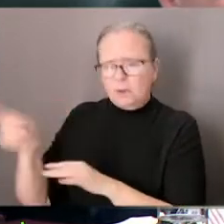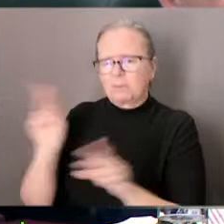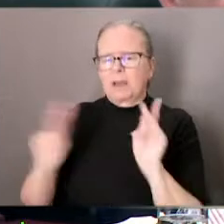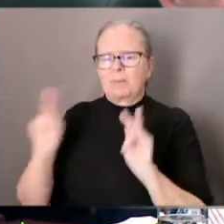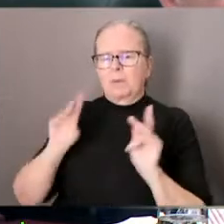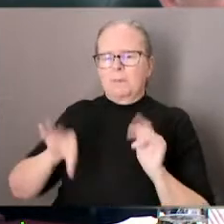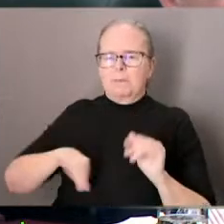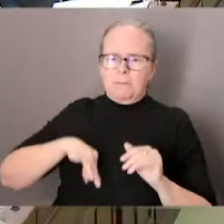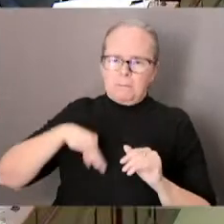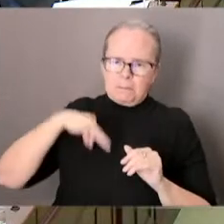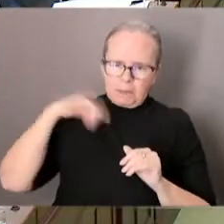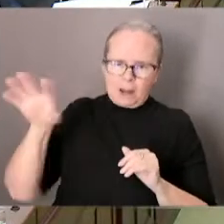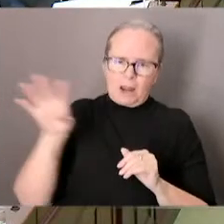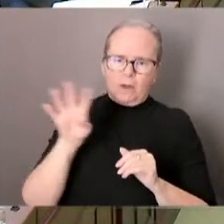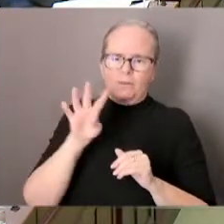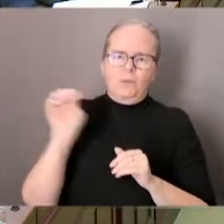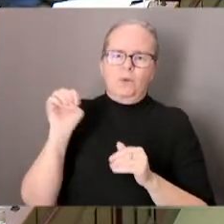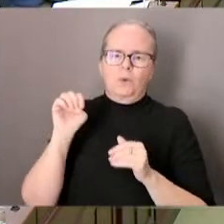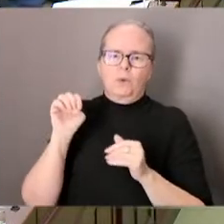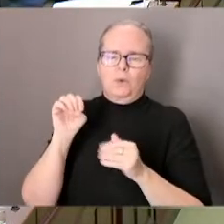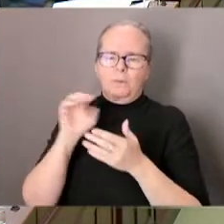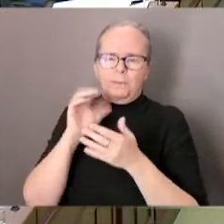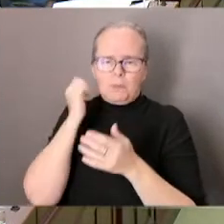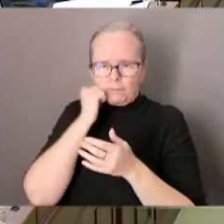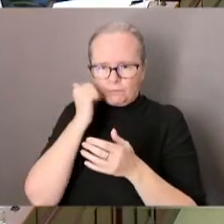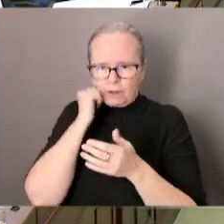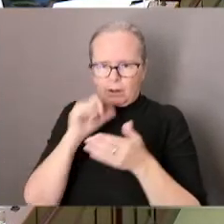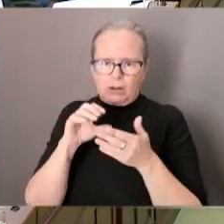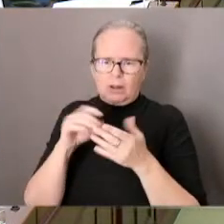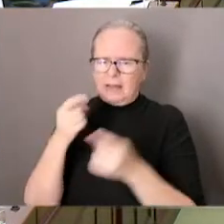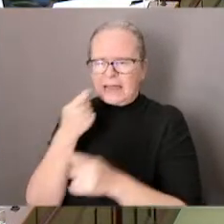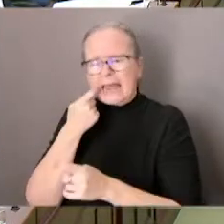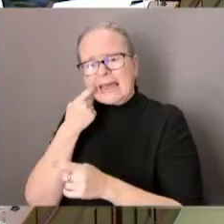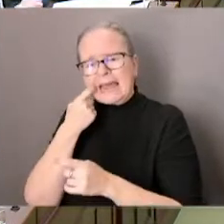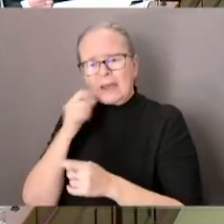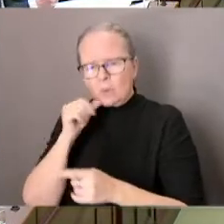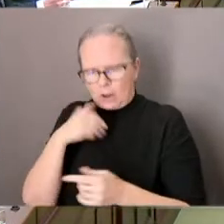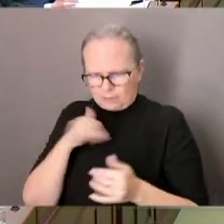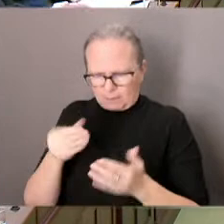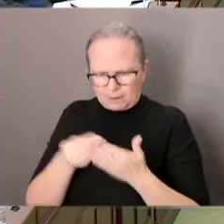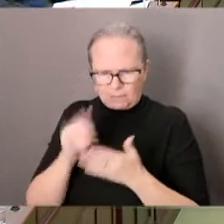addicts likely will not have The Honorable member